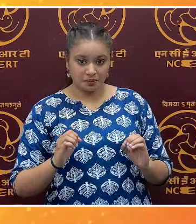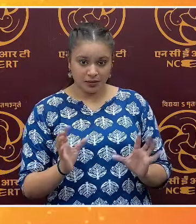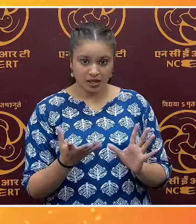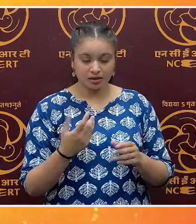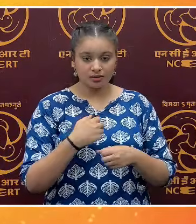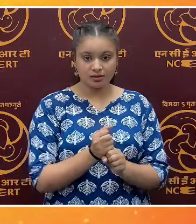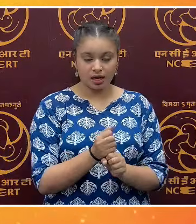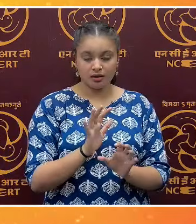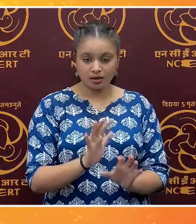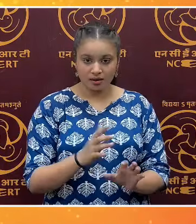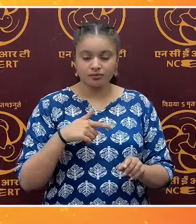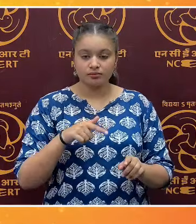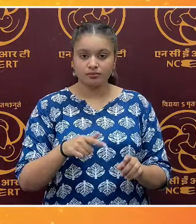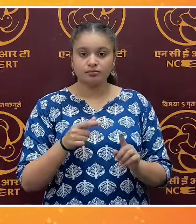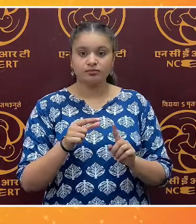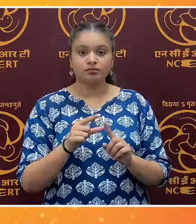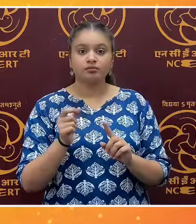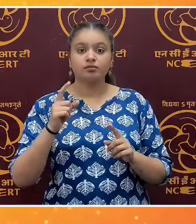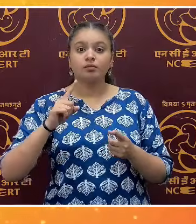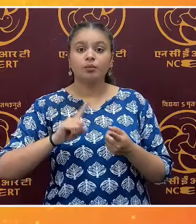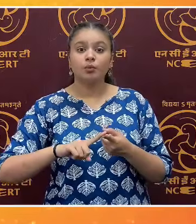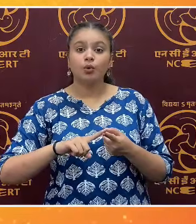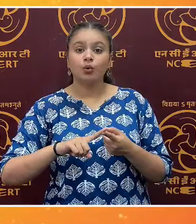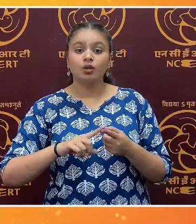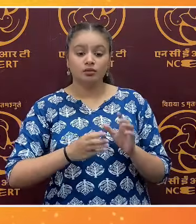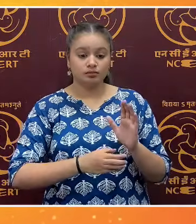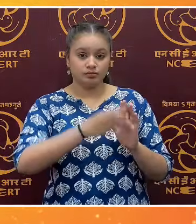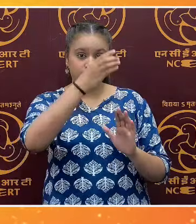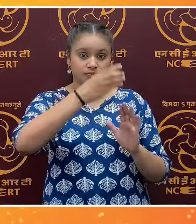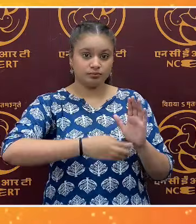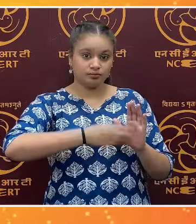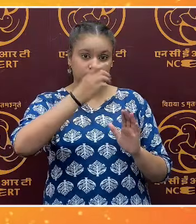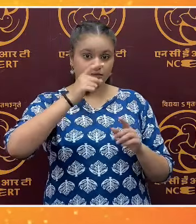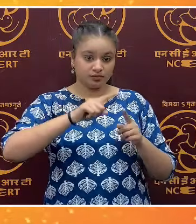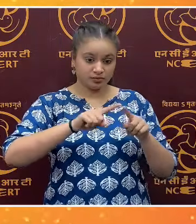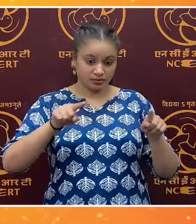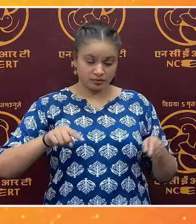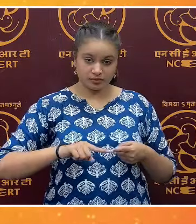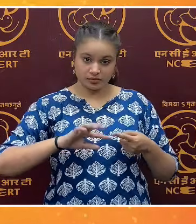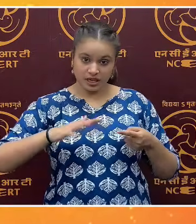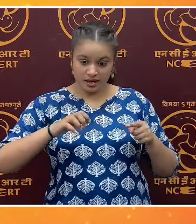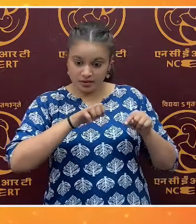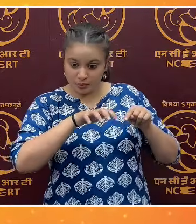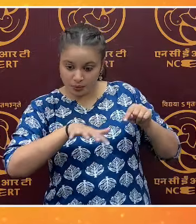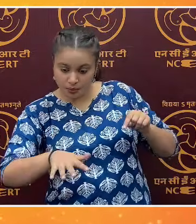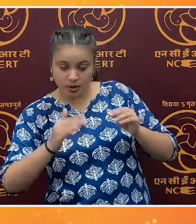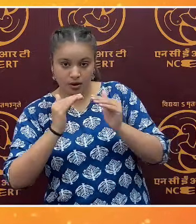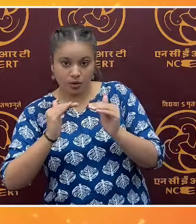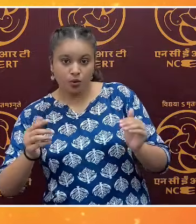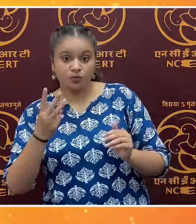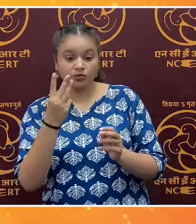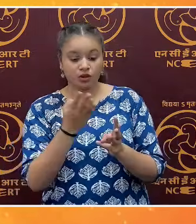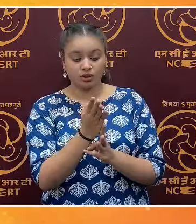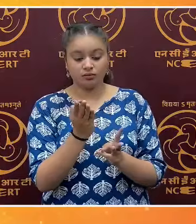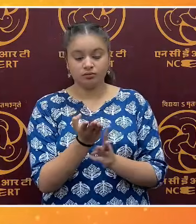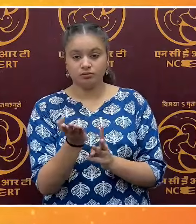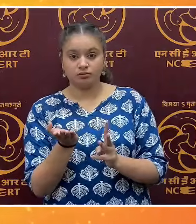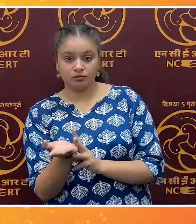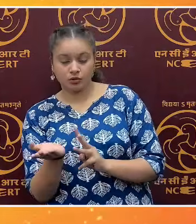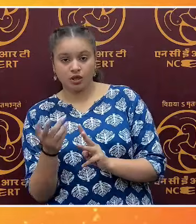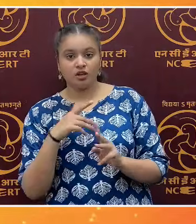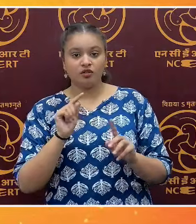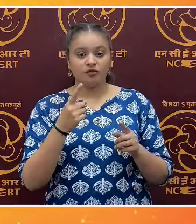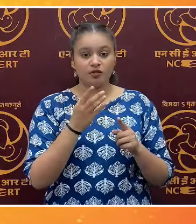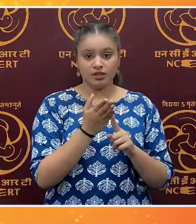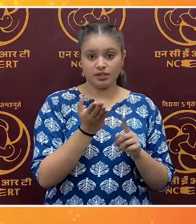there, the main pole, the current passes through our households in a form of 3 wires. So it is first the